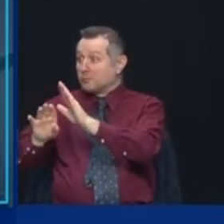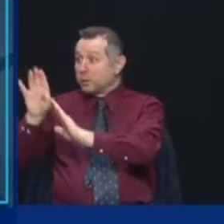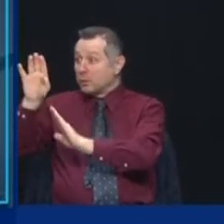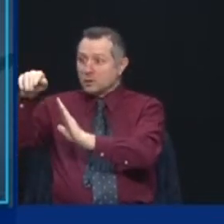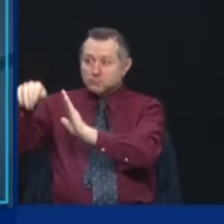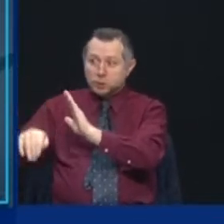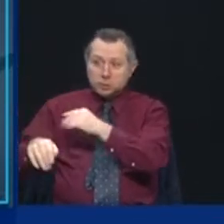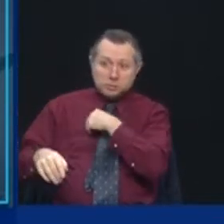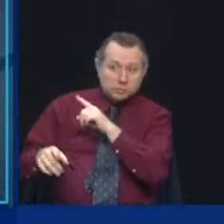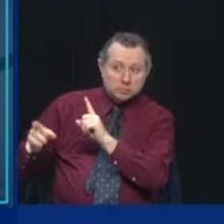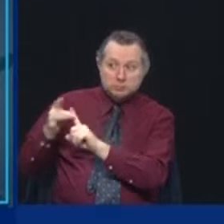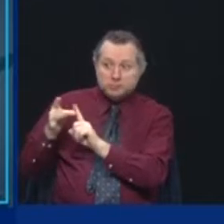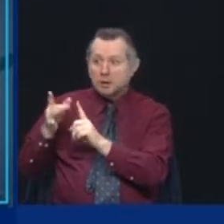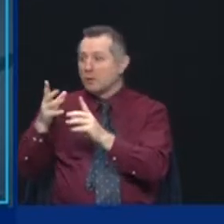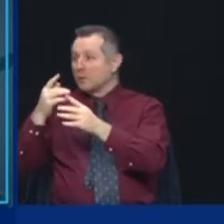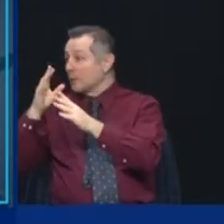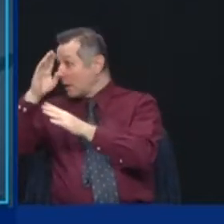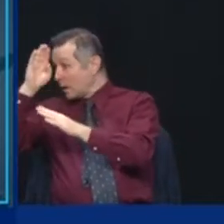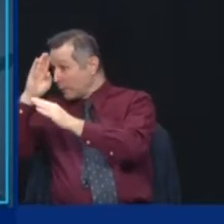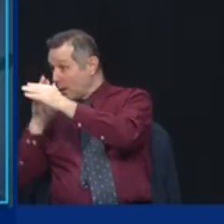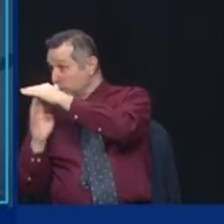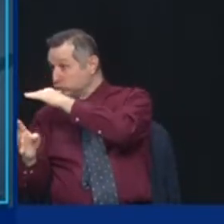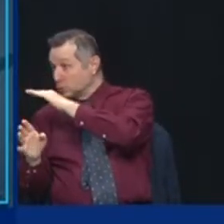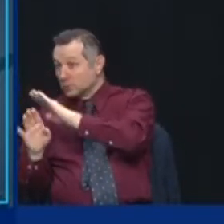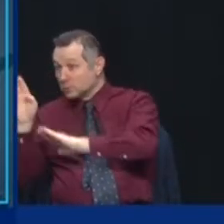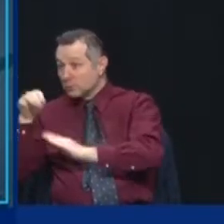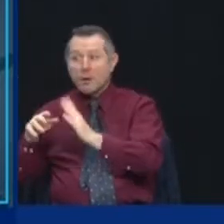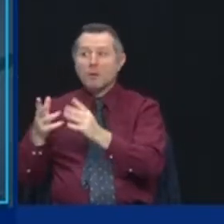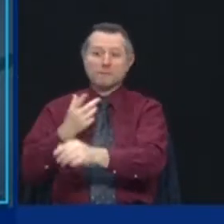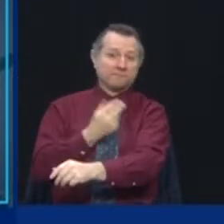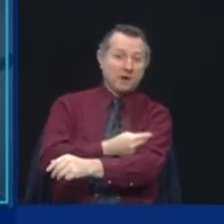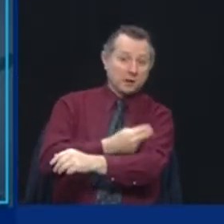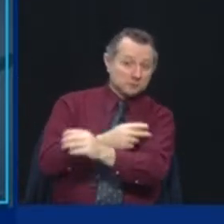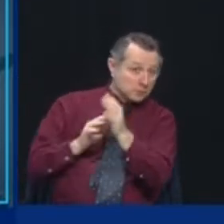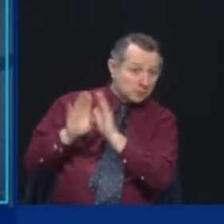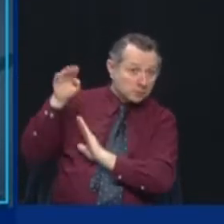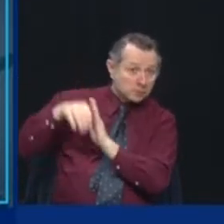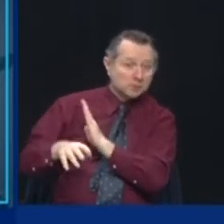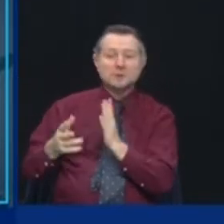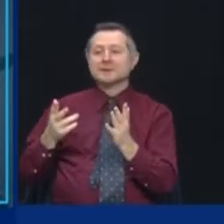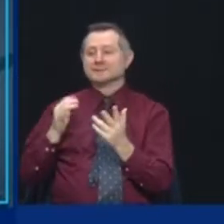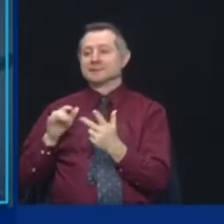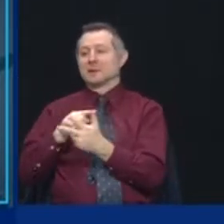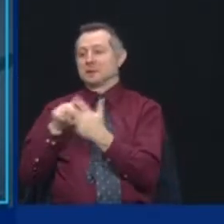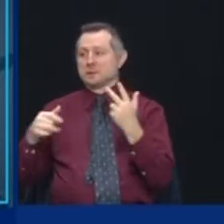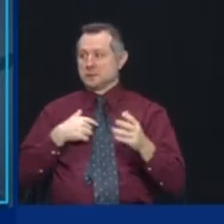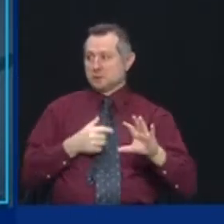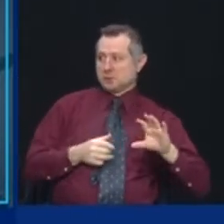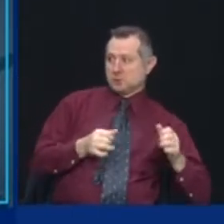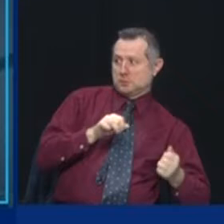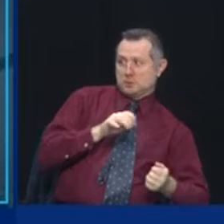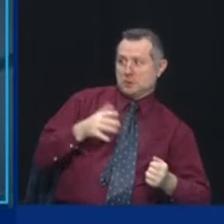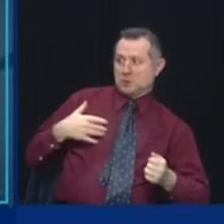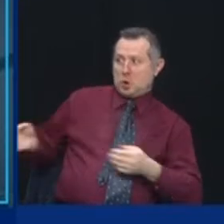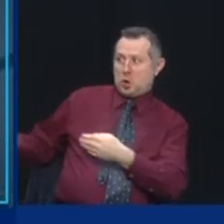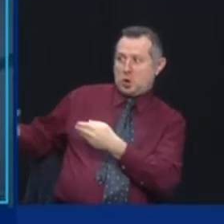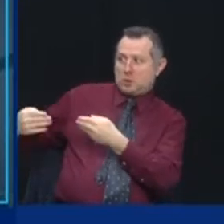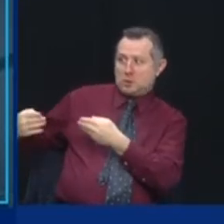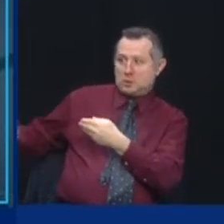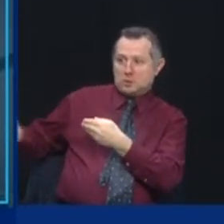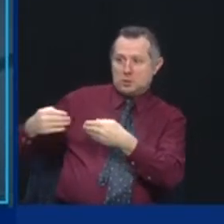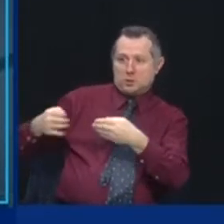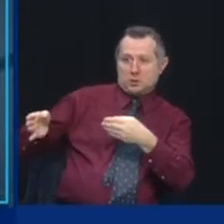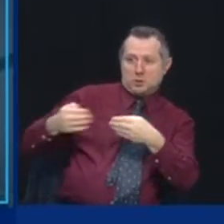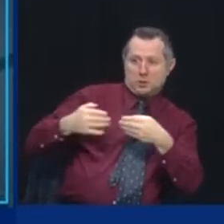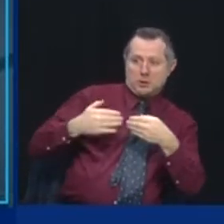the vaccination rate. As those numbers change, we then calibrate our reopening of